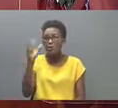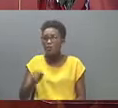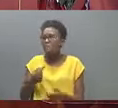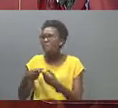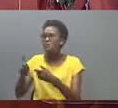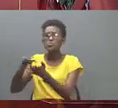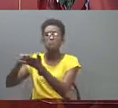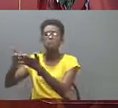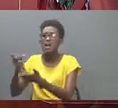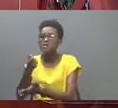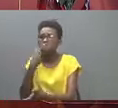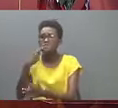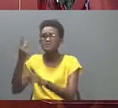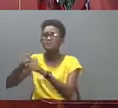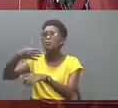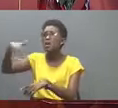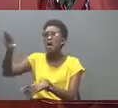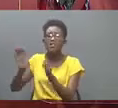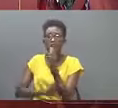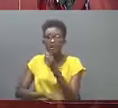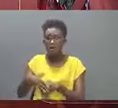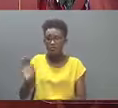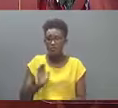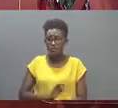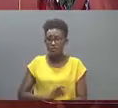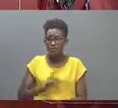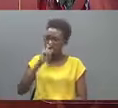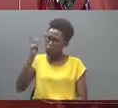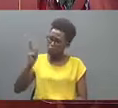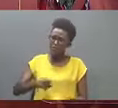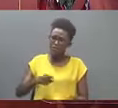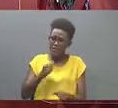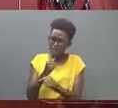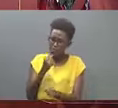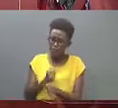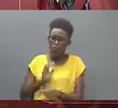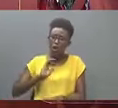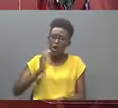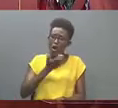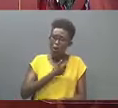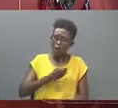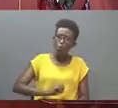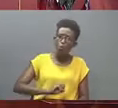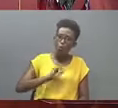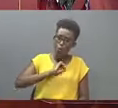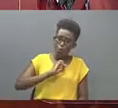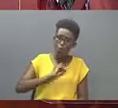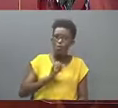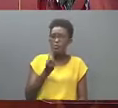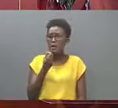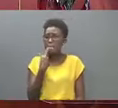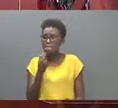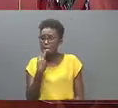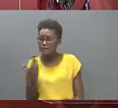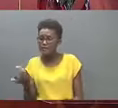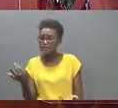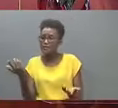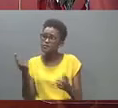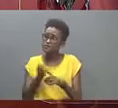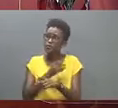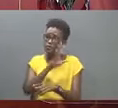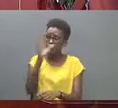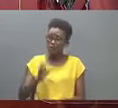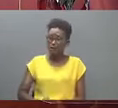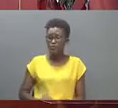the West. We can produce our own medicine in our own research centers. And